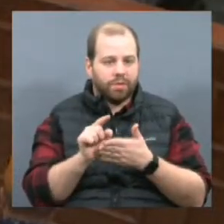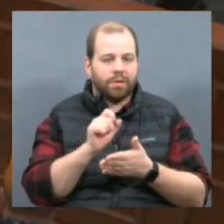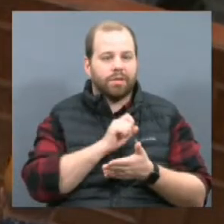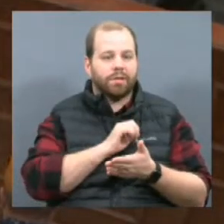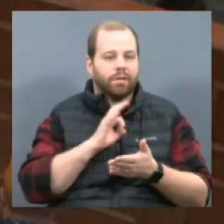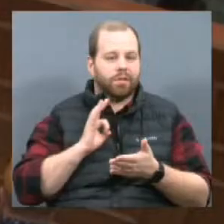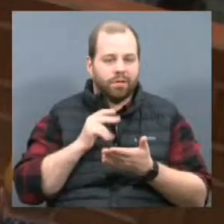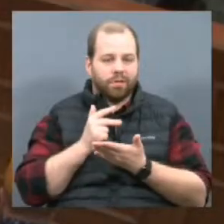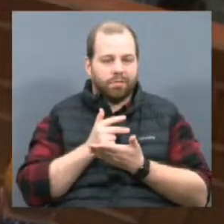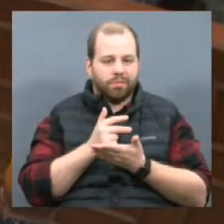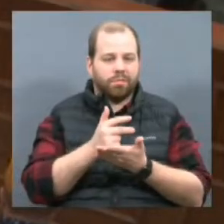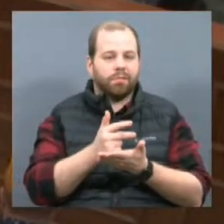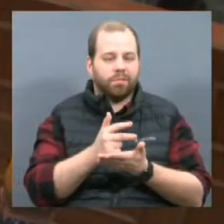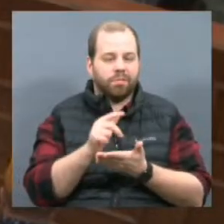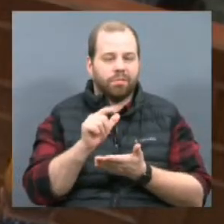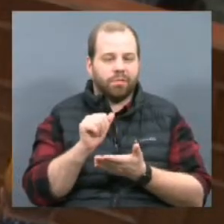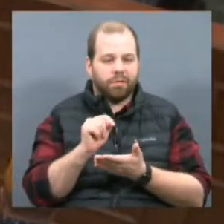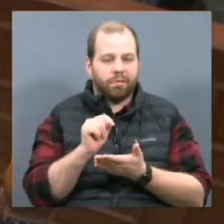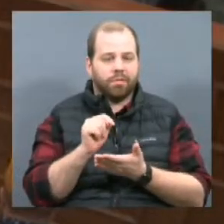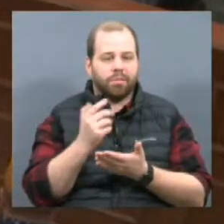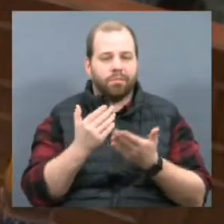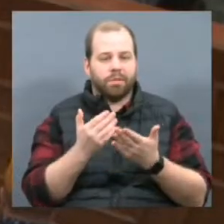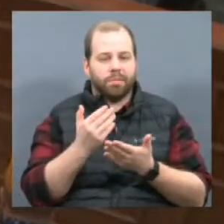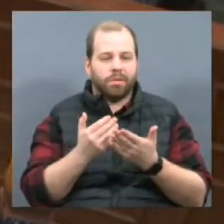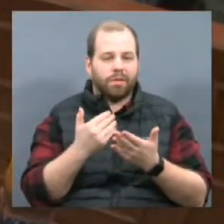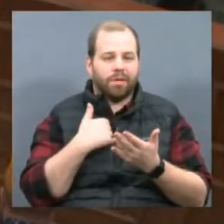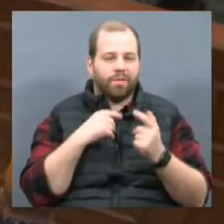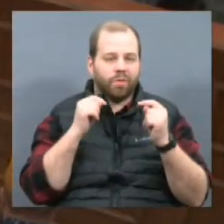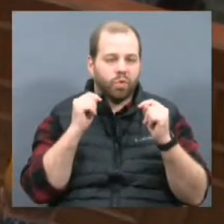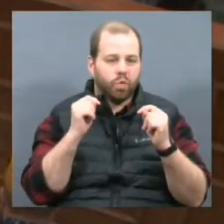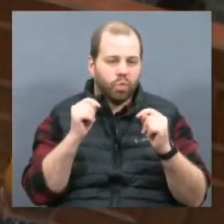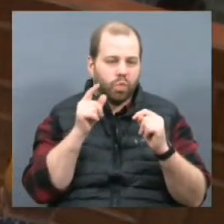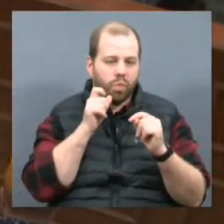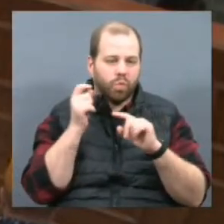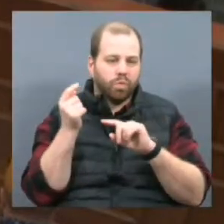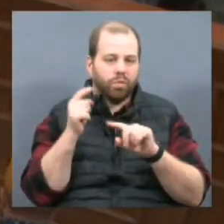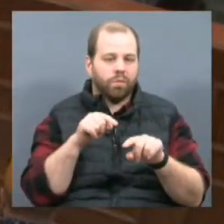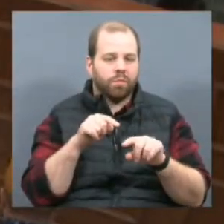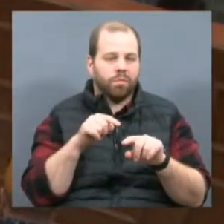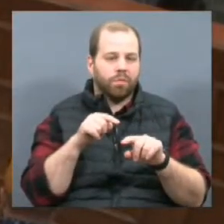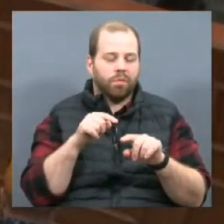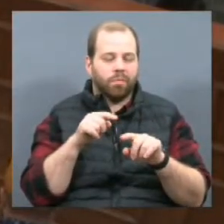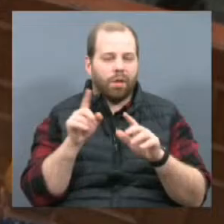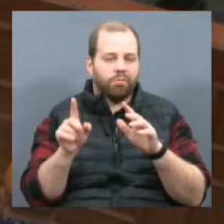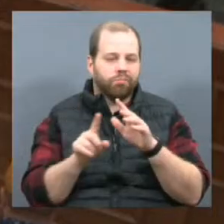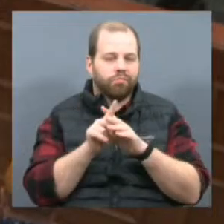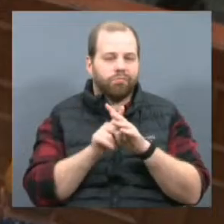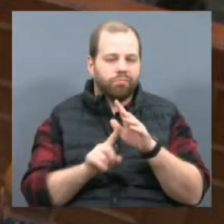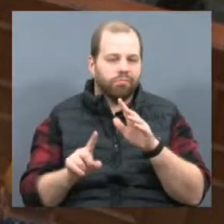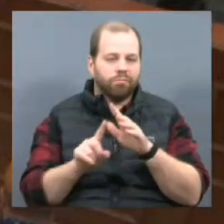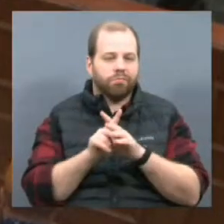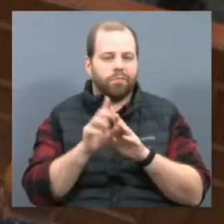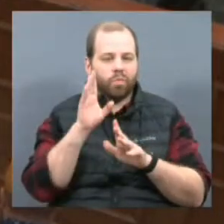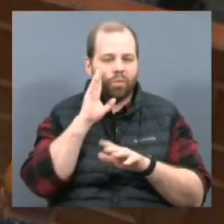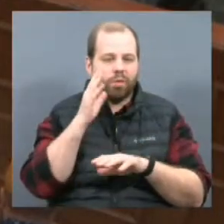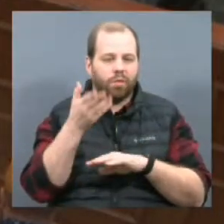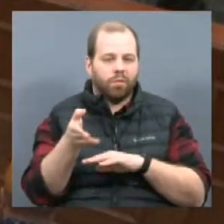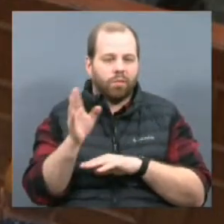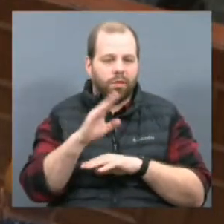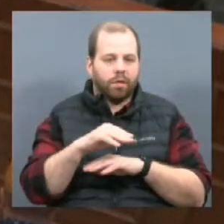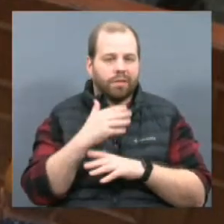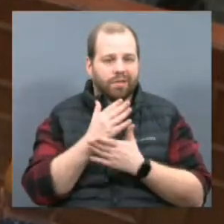always parks in the parking lots. There might be a few that come in and out. We do have tutors that come in and out all day. I do believe some of them park on the